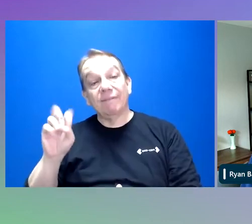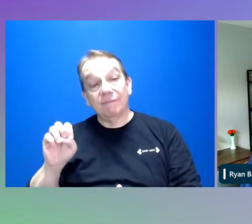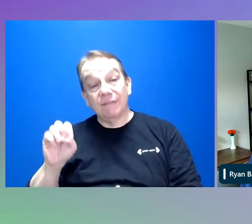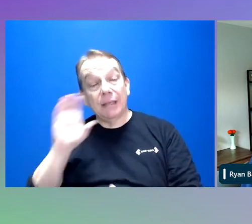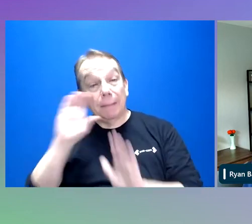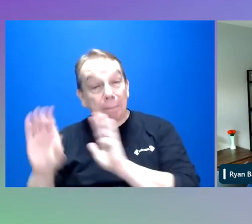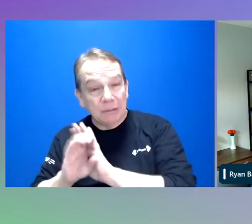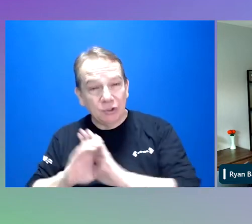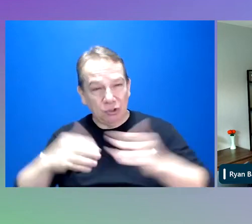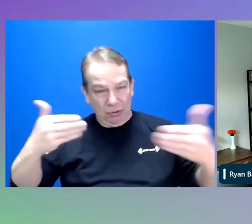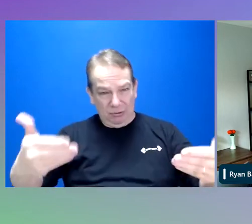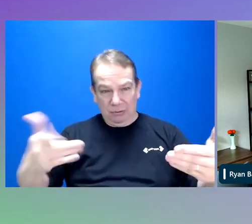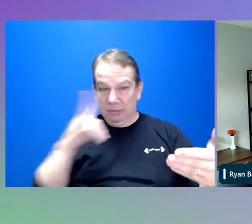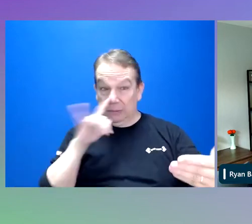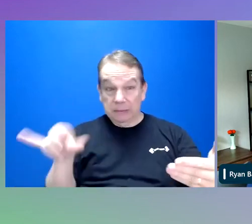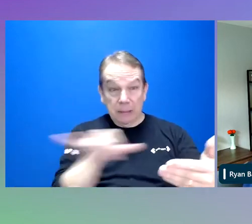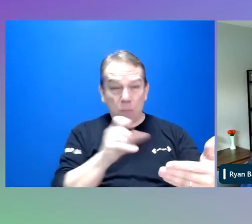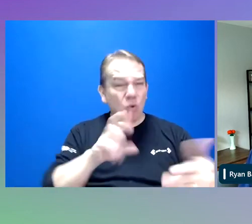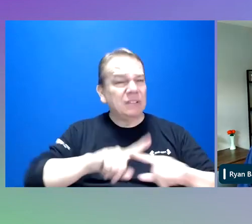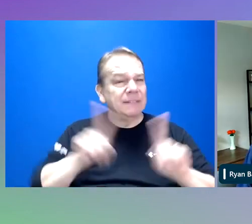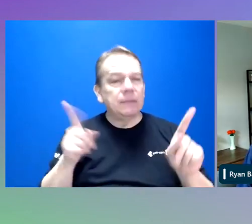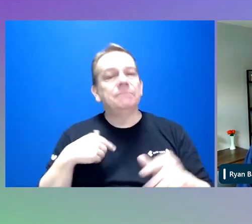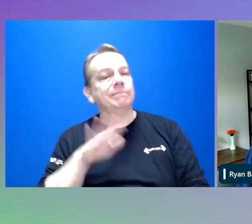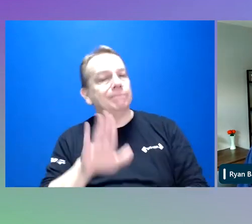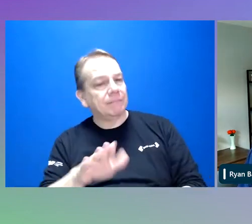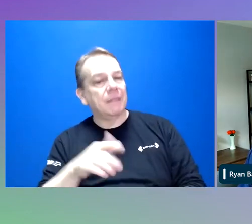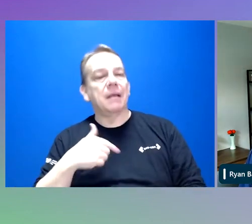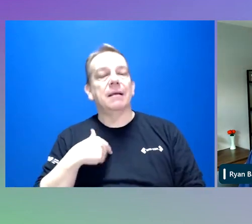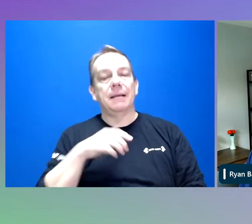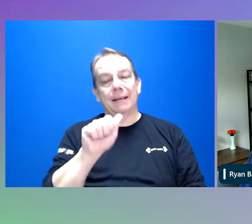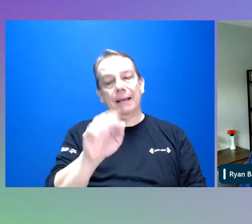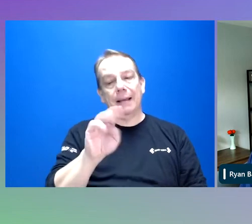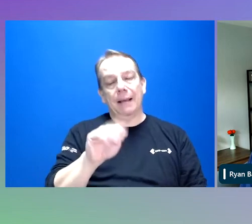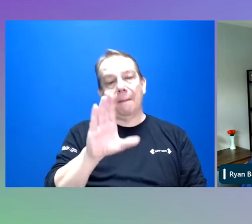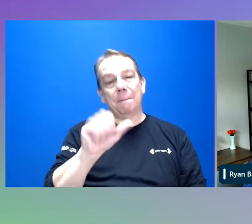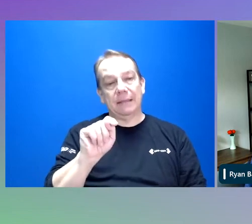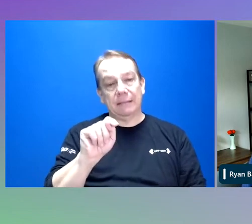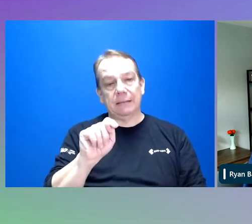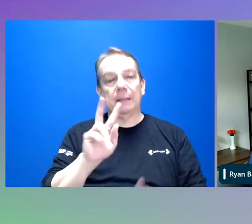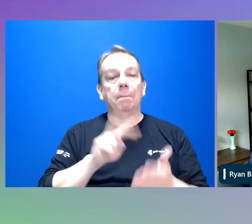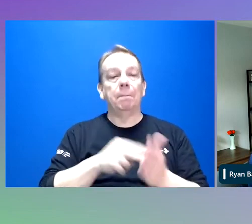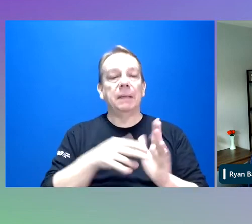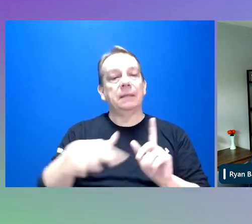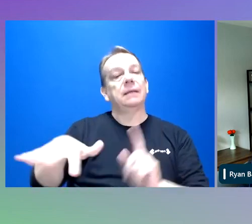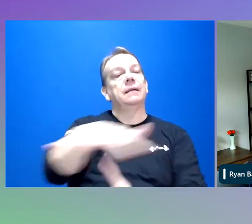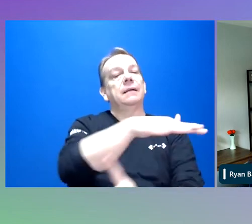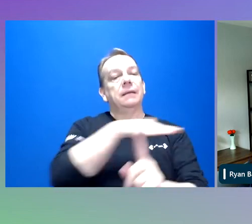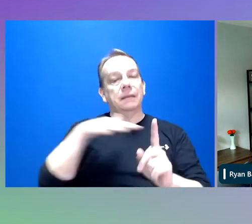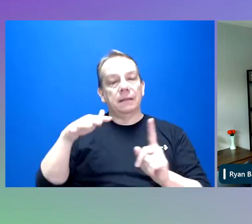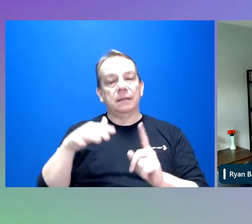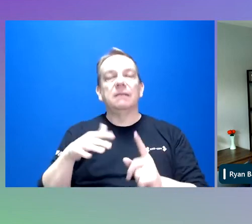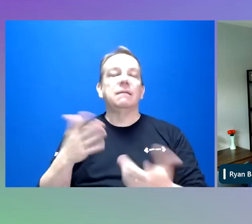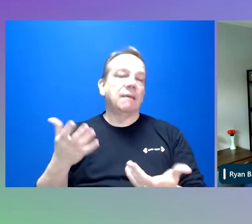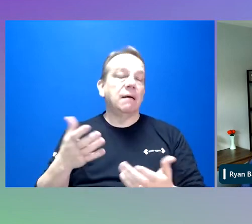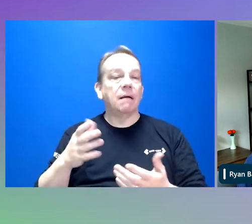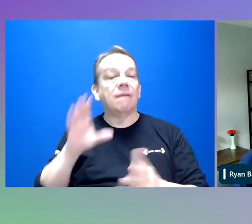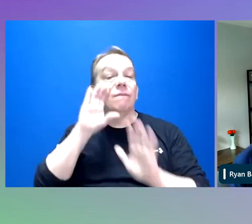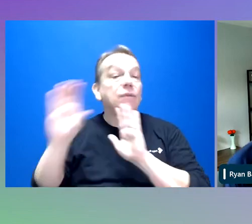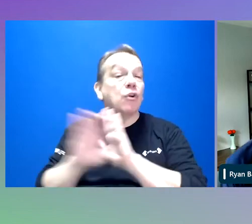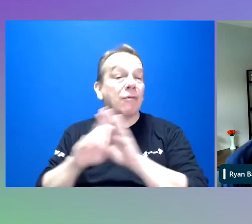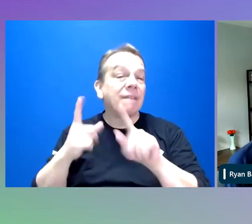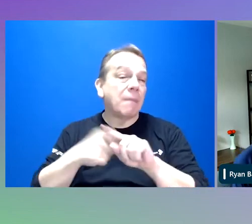The first thing I'd say is that the ambience from, so the corporate stock photography example I